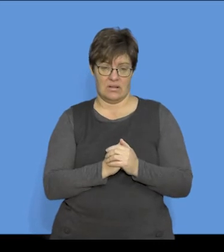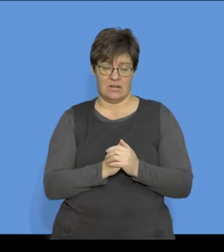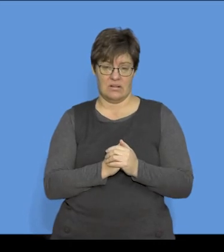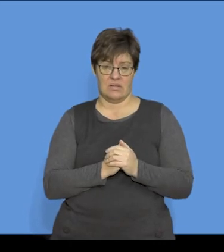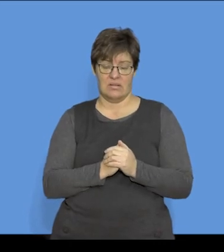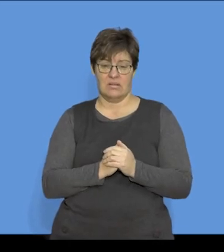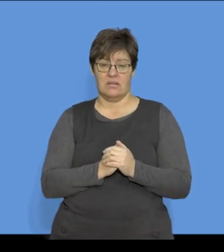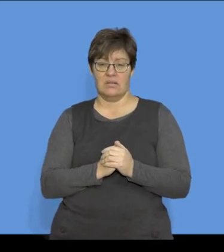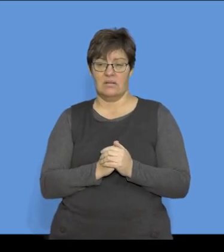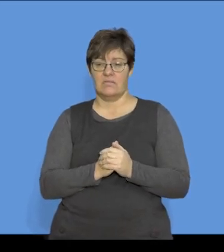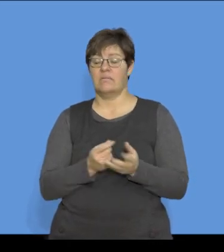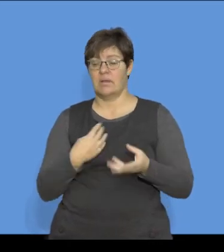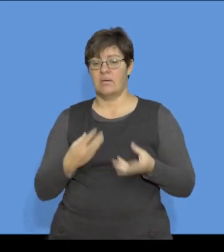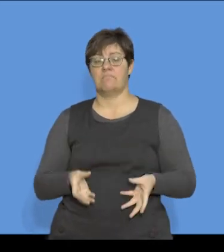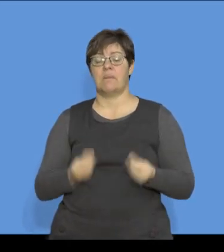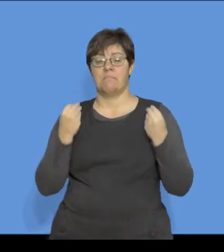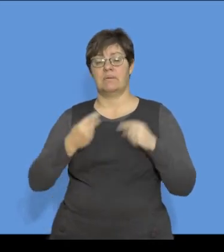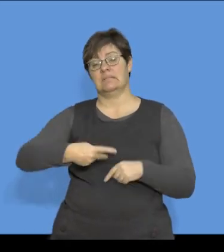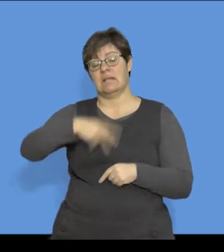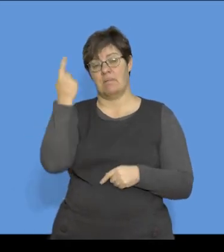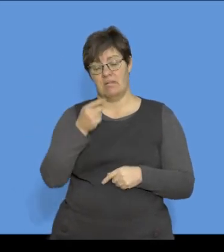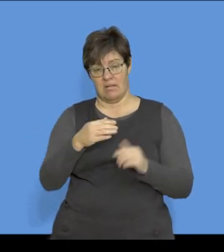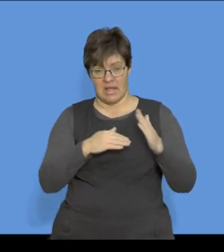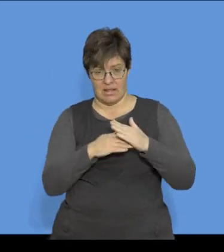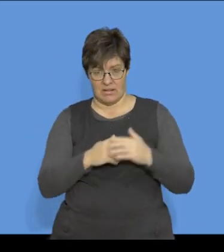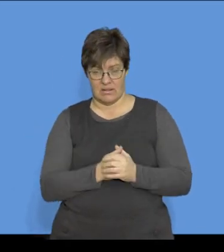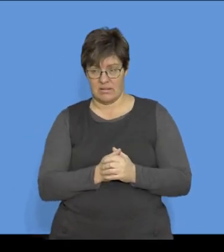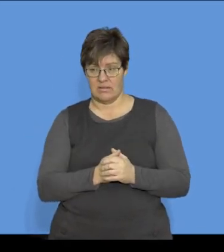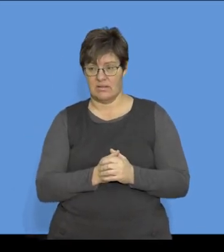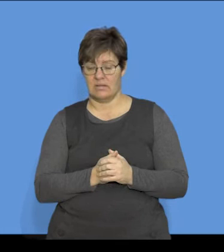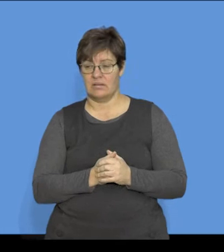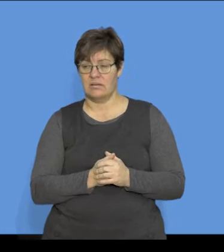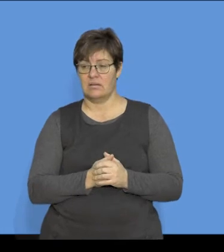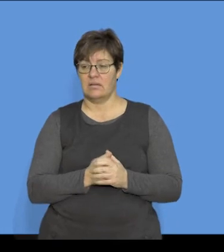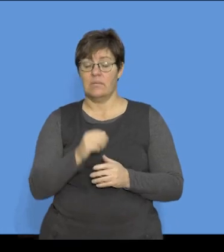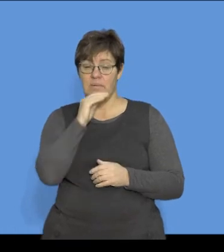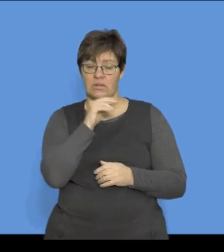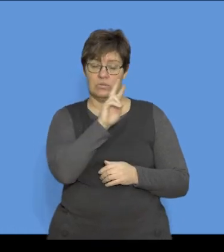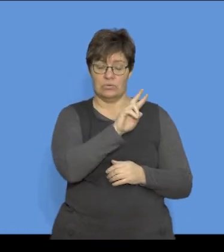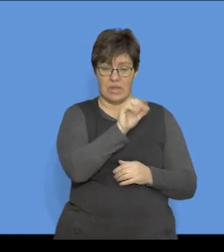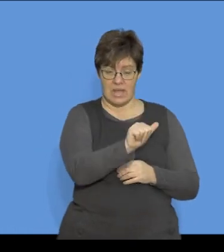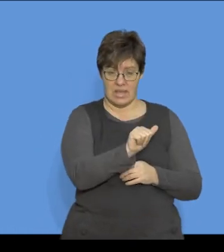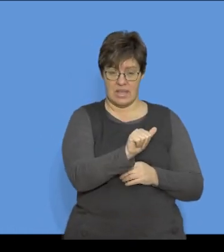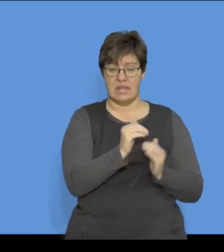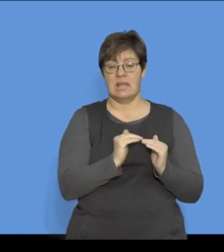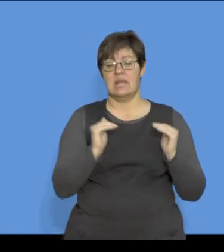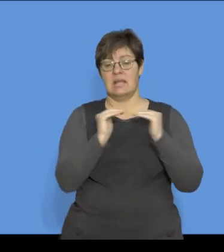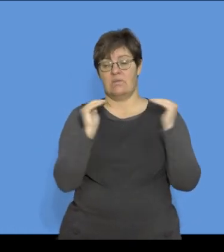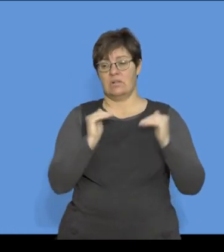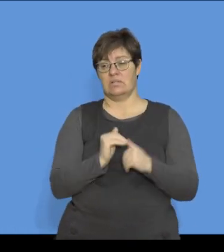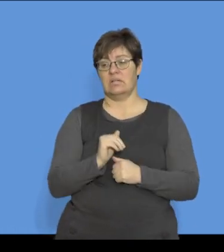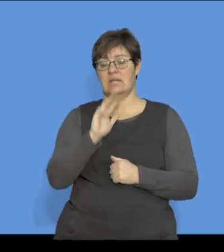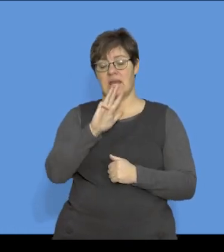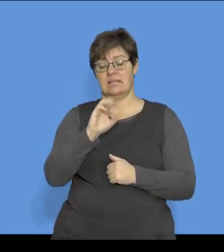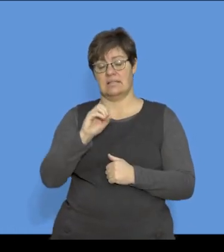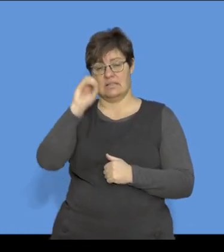give me twice that angle. And then from here, this will be 2A is equals to 90 degrees.